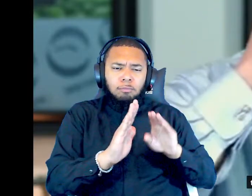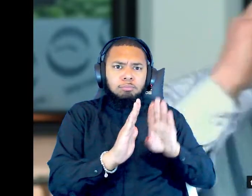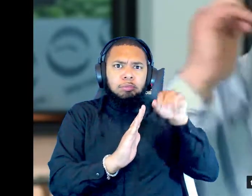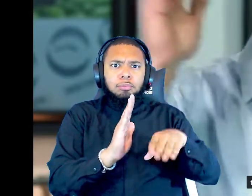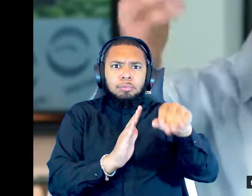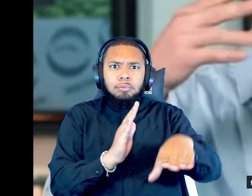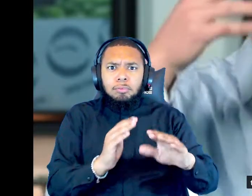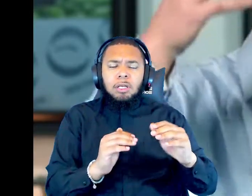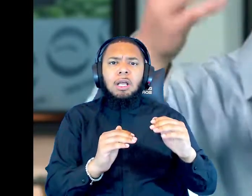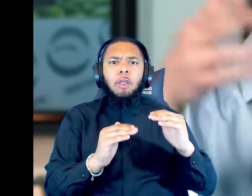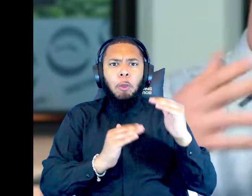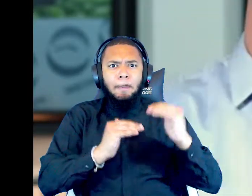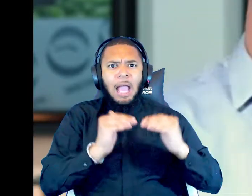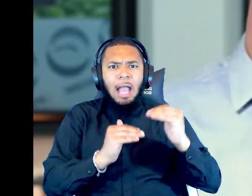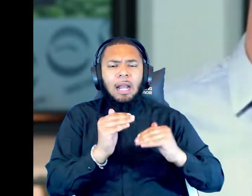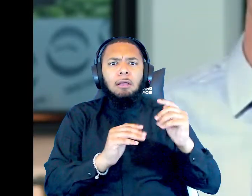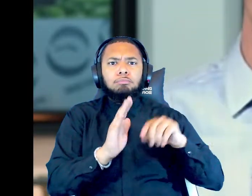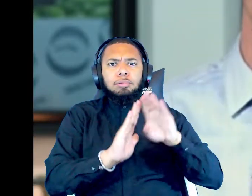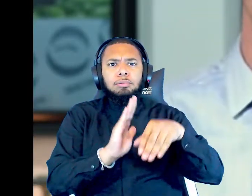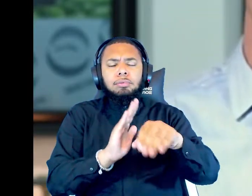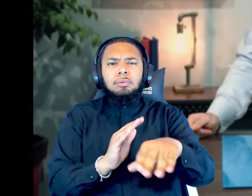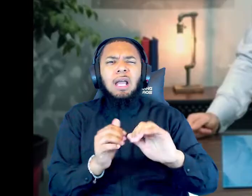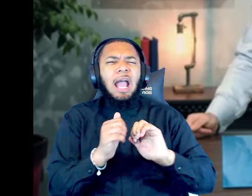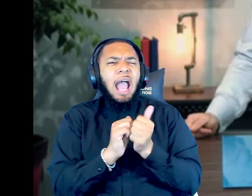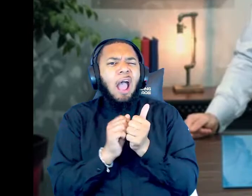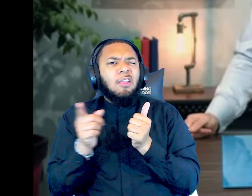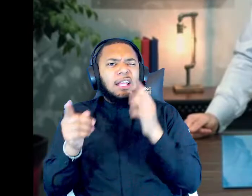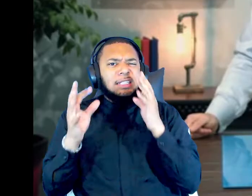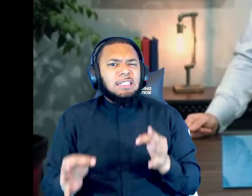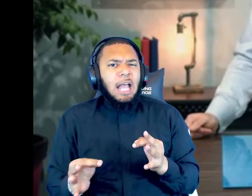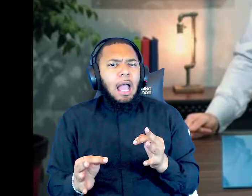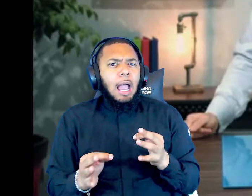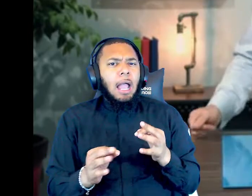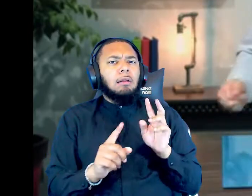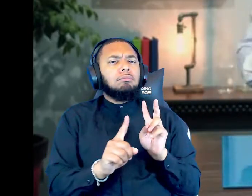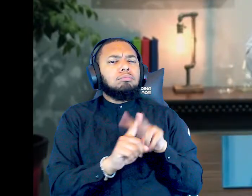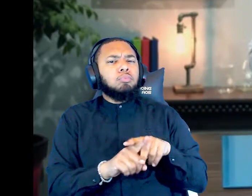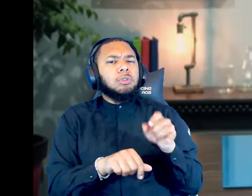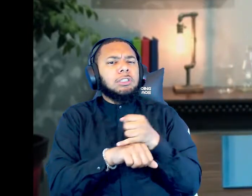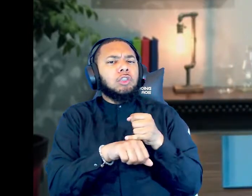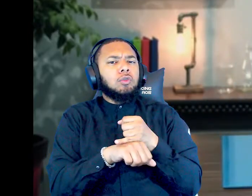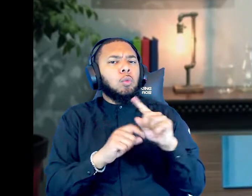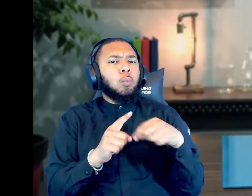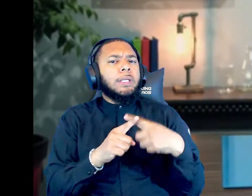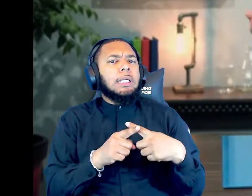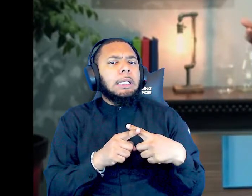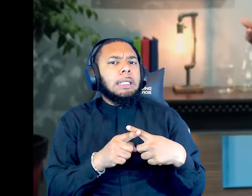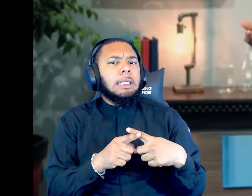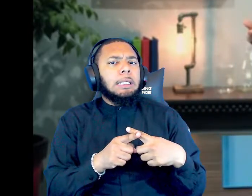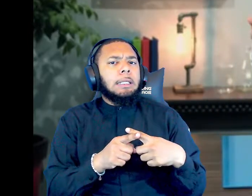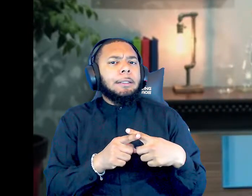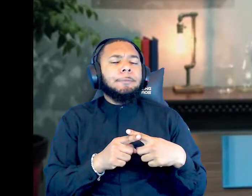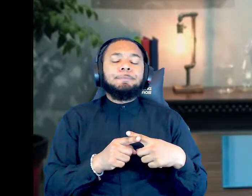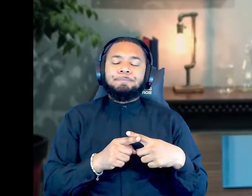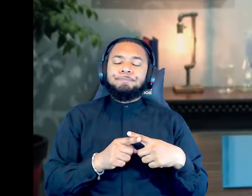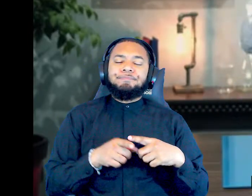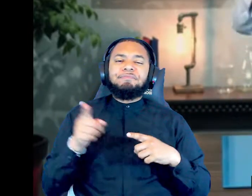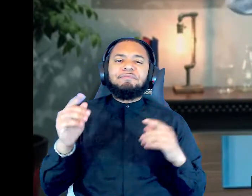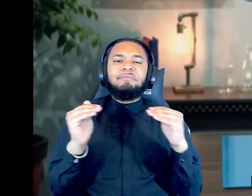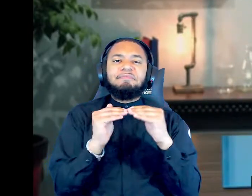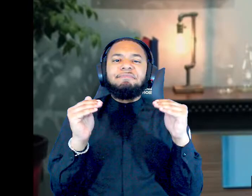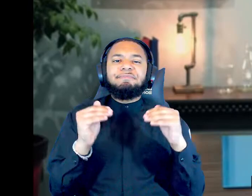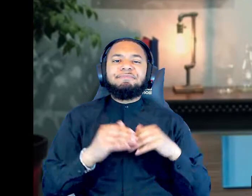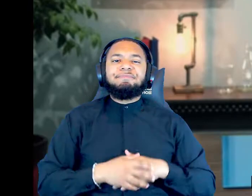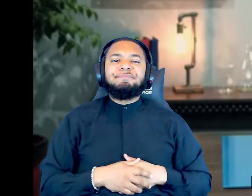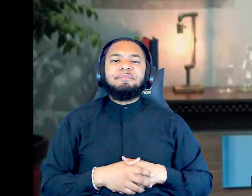card company going to think about charging you interest? Well, they actually do something that's really fair. They